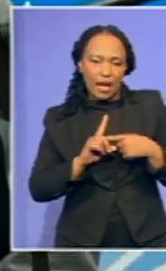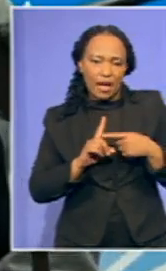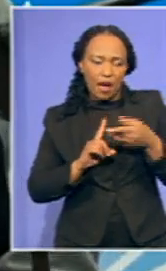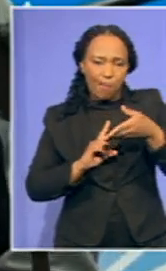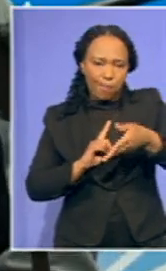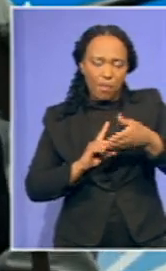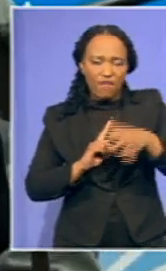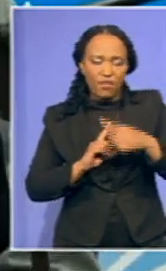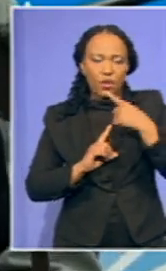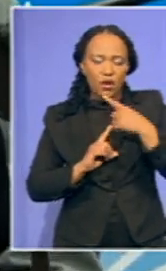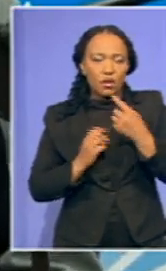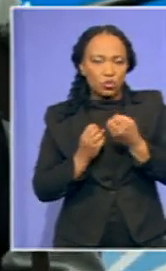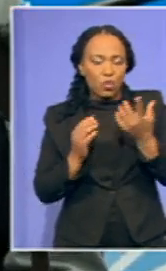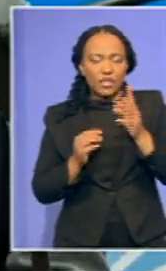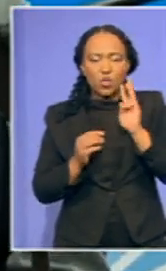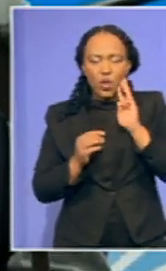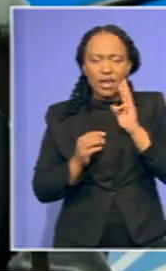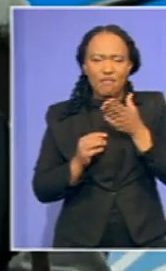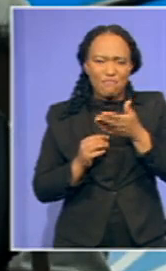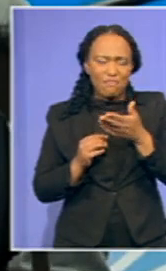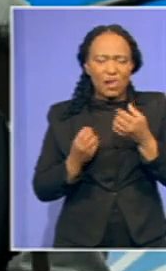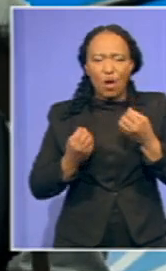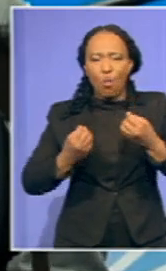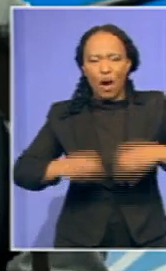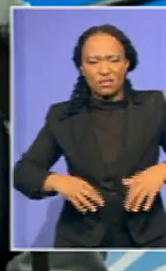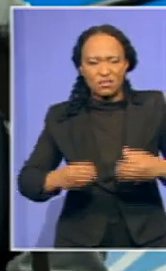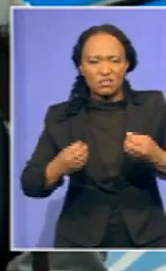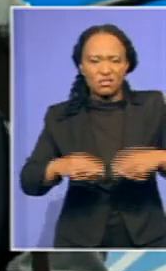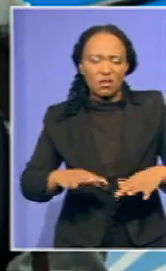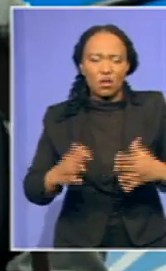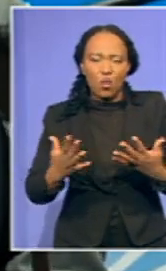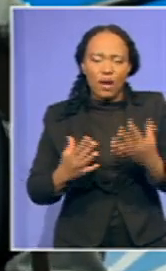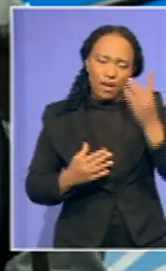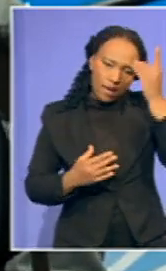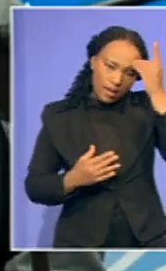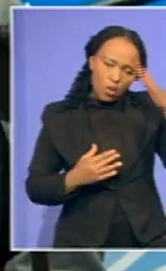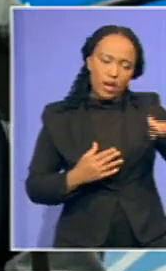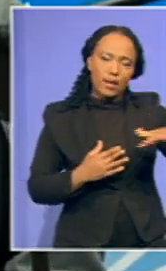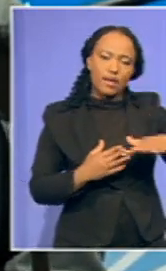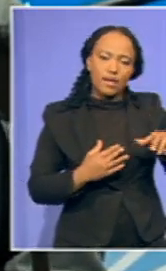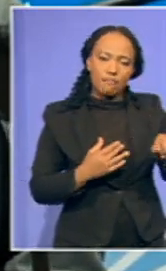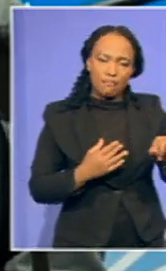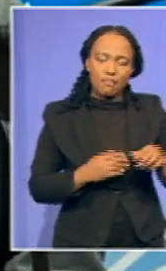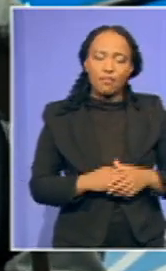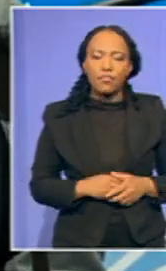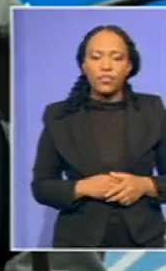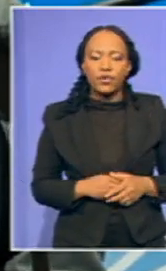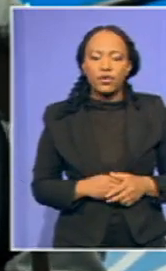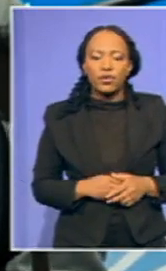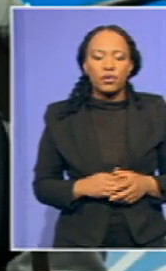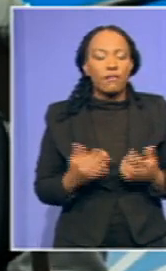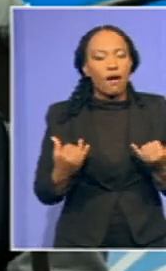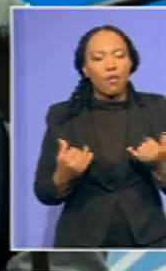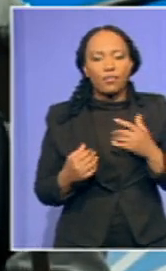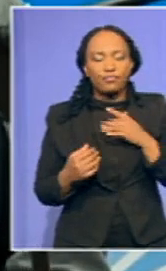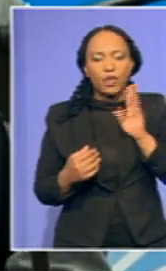still a large percentage of water that is being wasted in eThekwini. Considering that we're now in a position where we have a shortage of